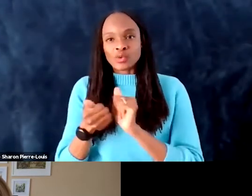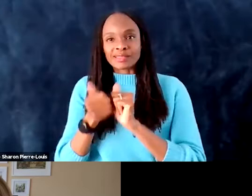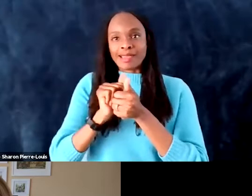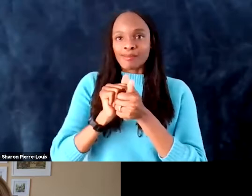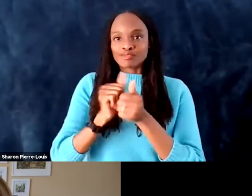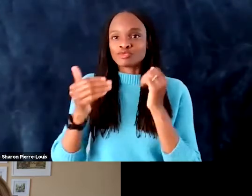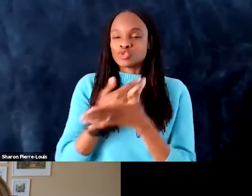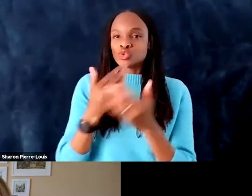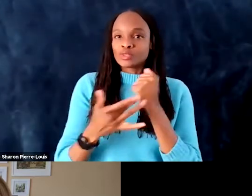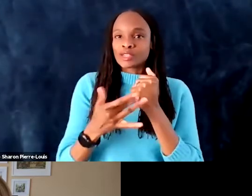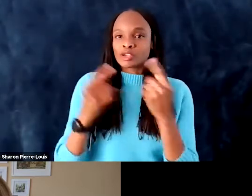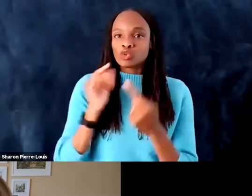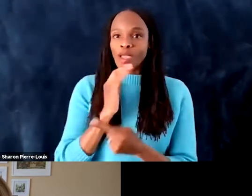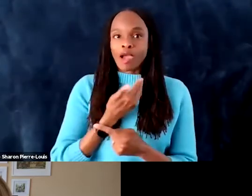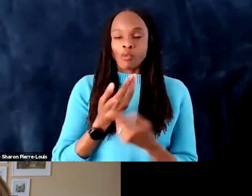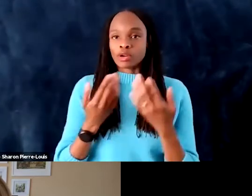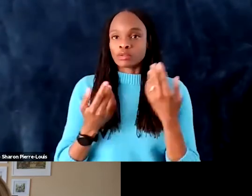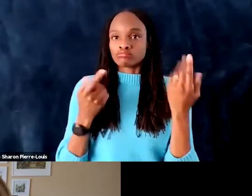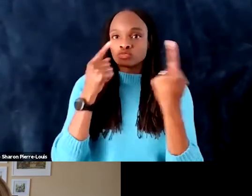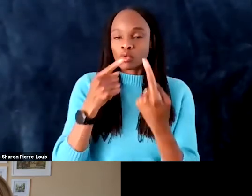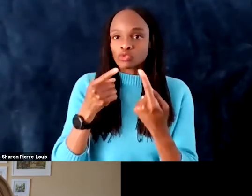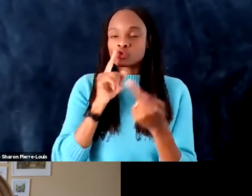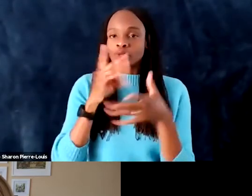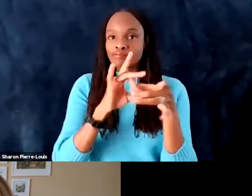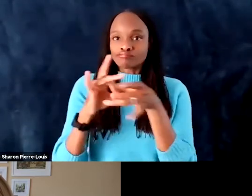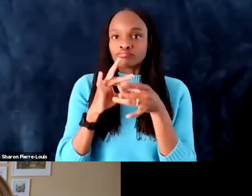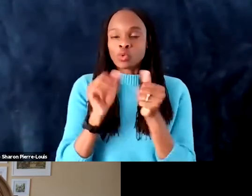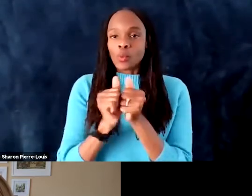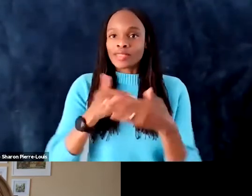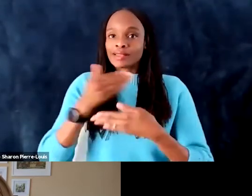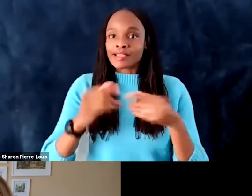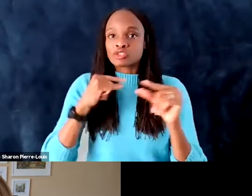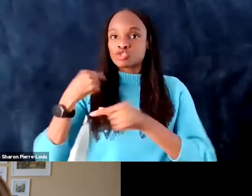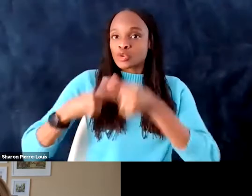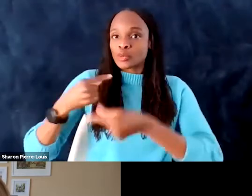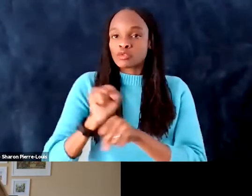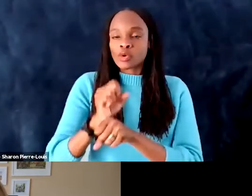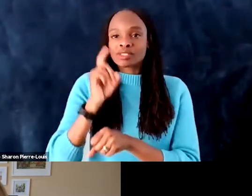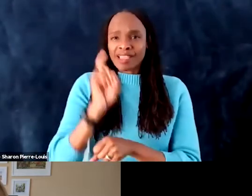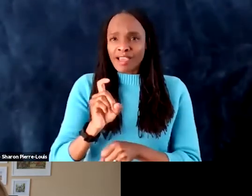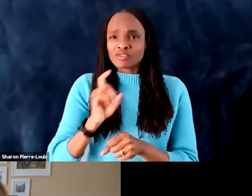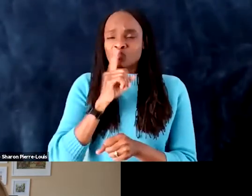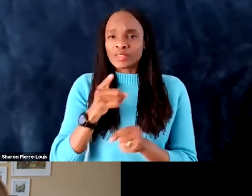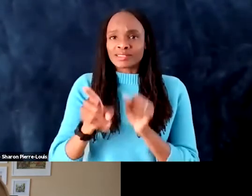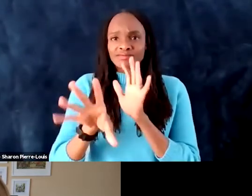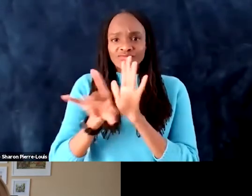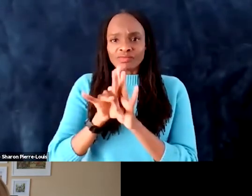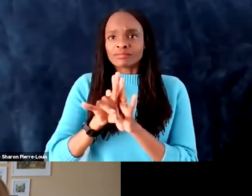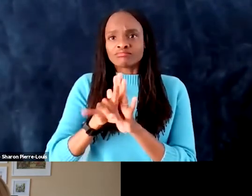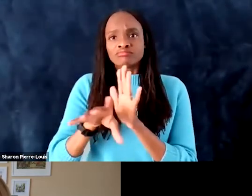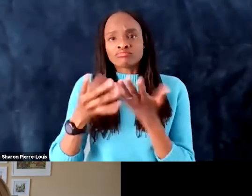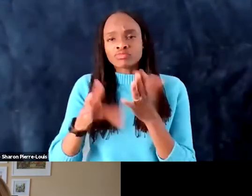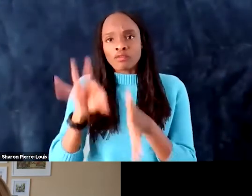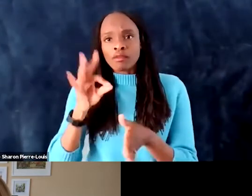technologies to our own purpose in order to stay relevant to the next generation of workers, and that we must harness innovation to organize workers and